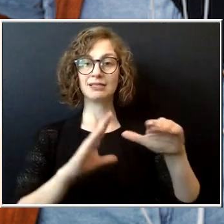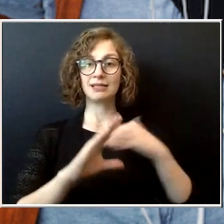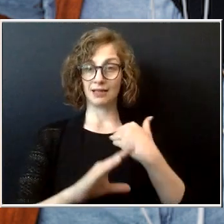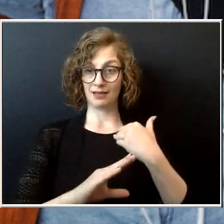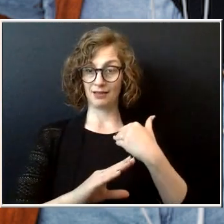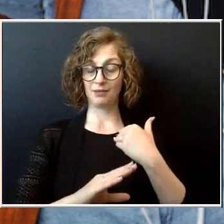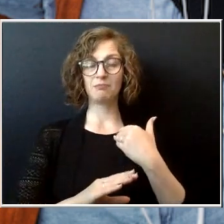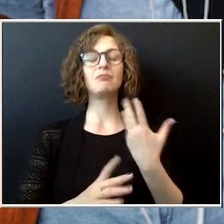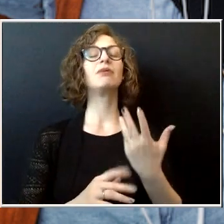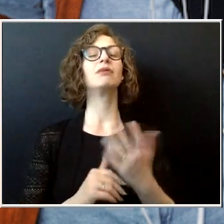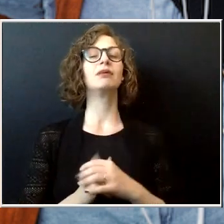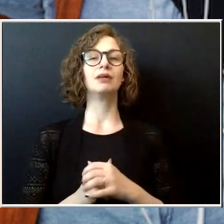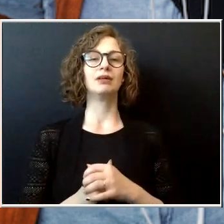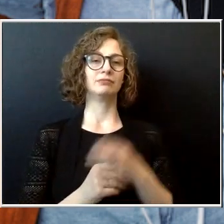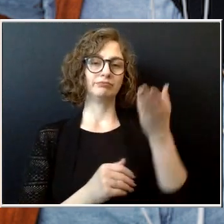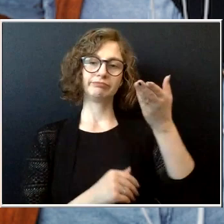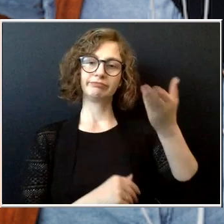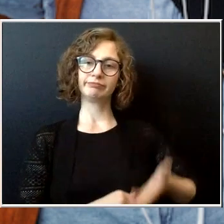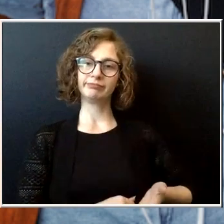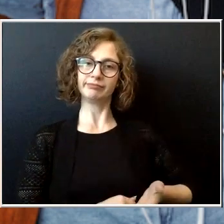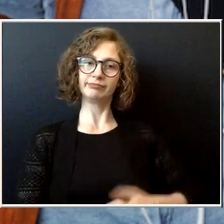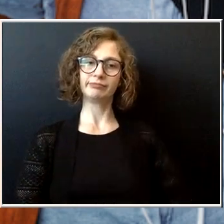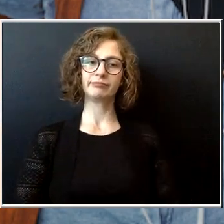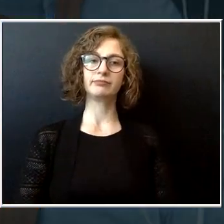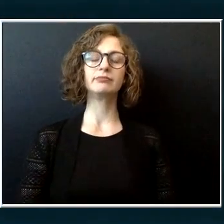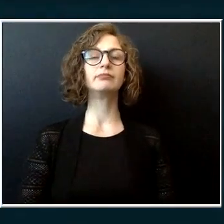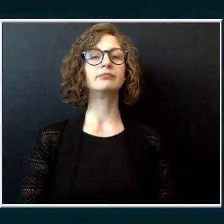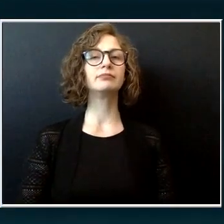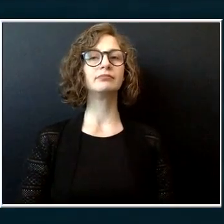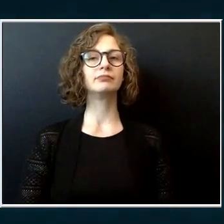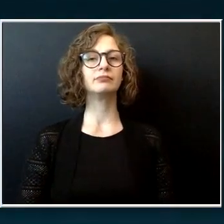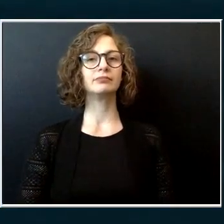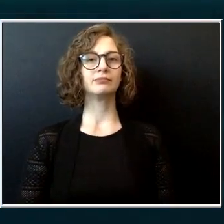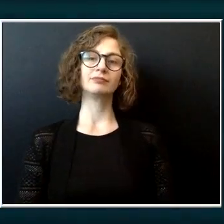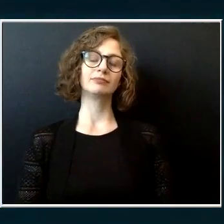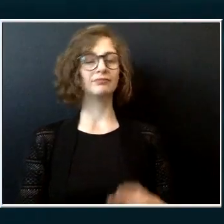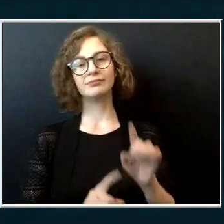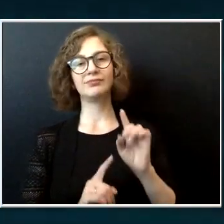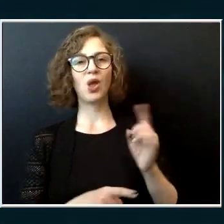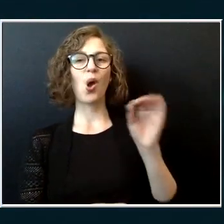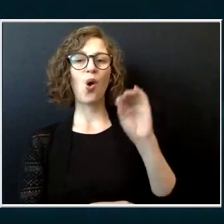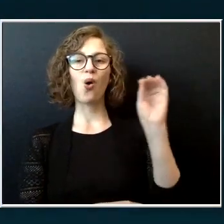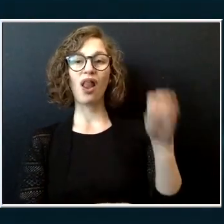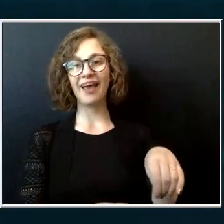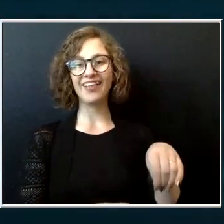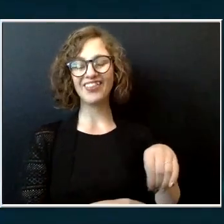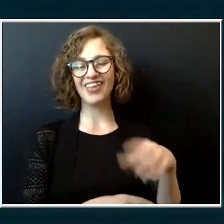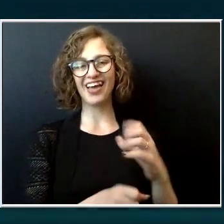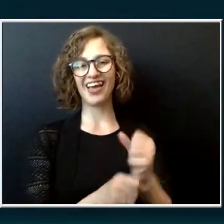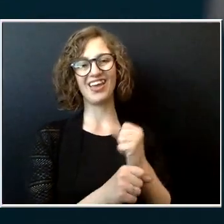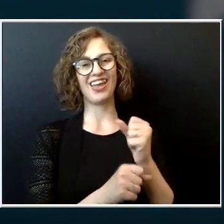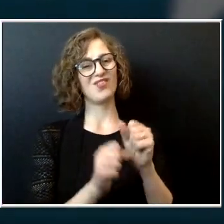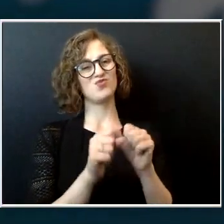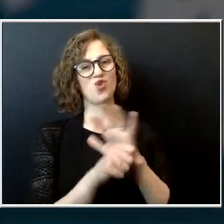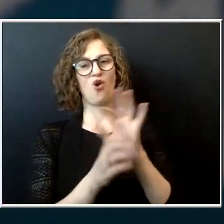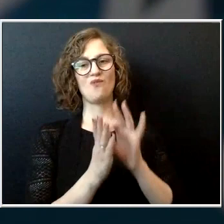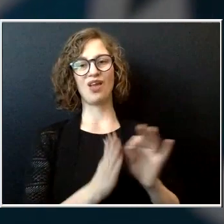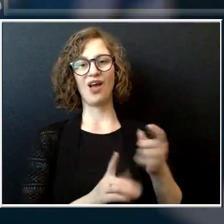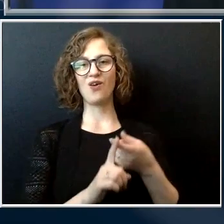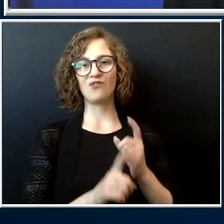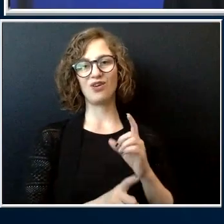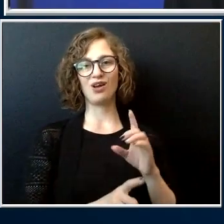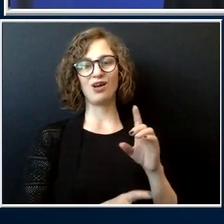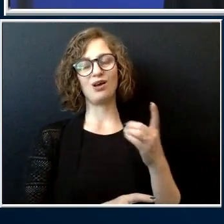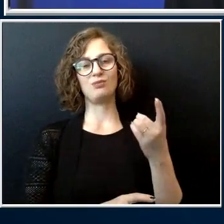Network. Info is right there on your screen. Let's head out to Olathe, get a COVID count from Dr. Dana Hawkinson, Medical Director of Infection Prevention and Control.